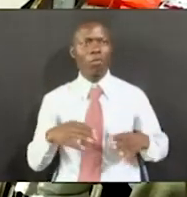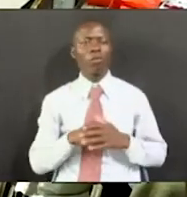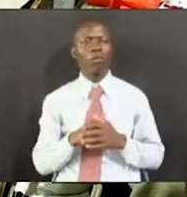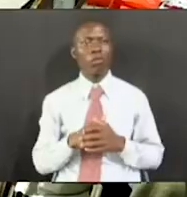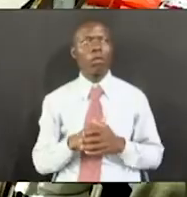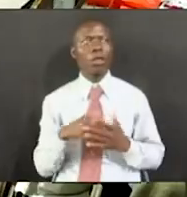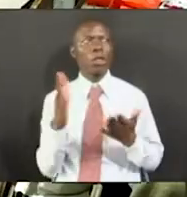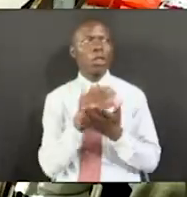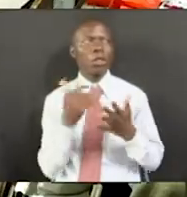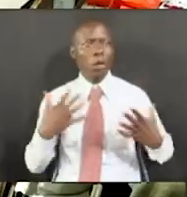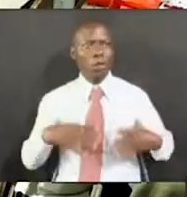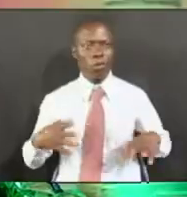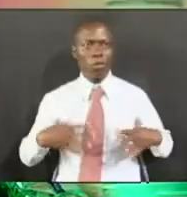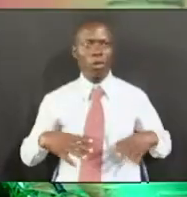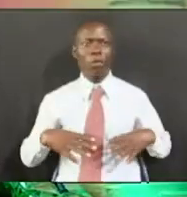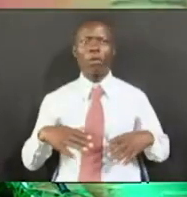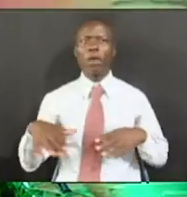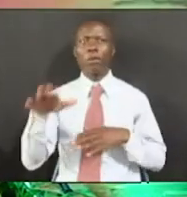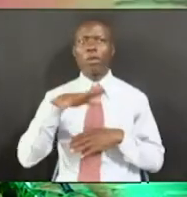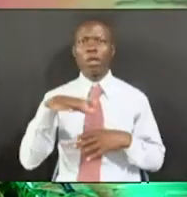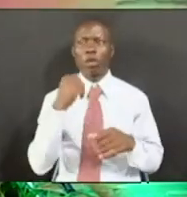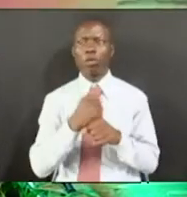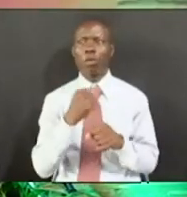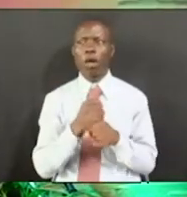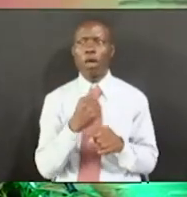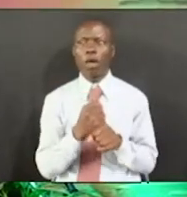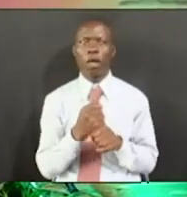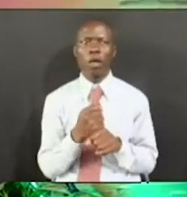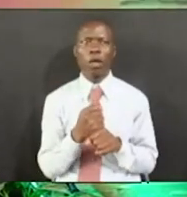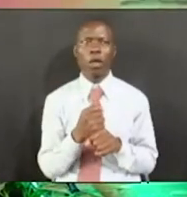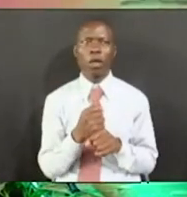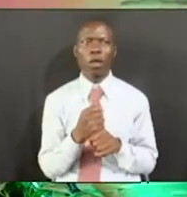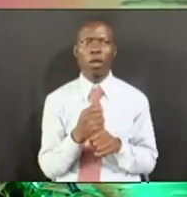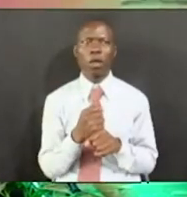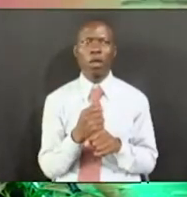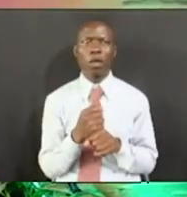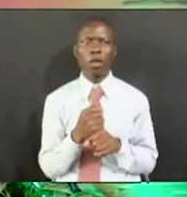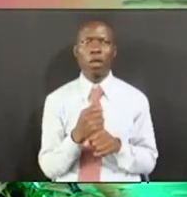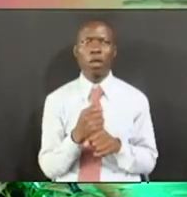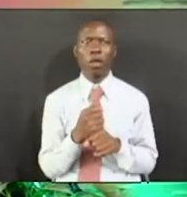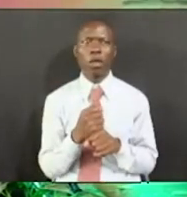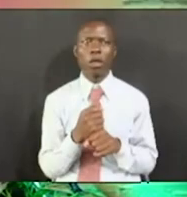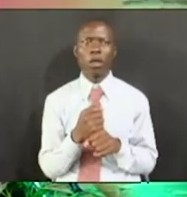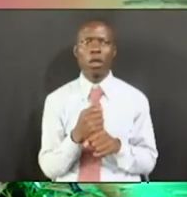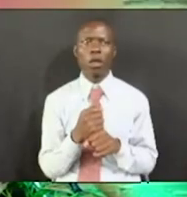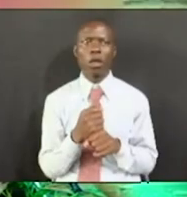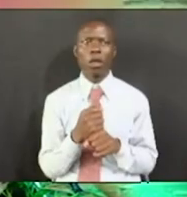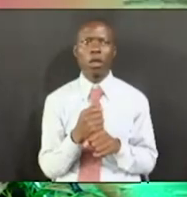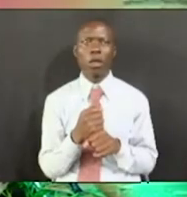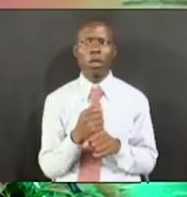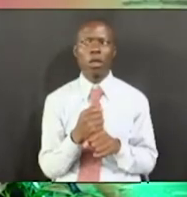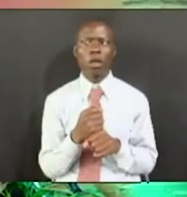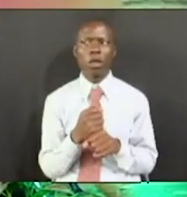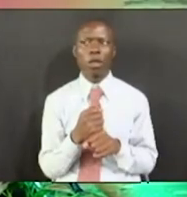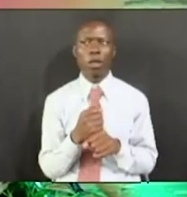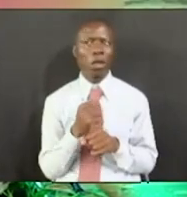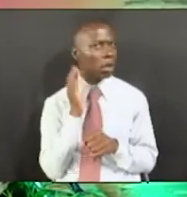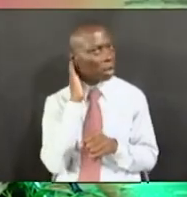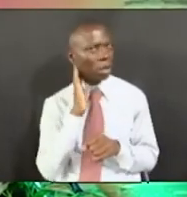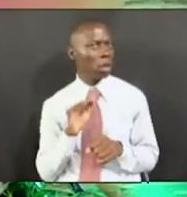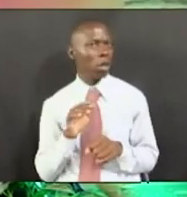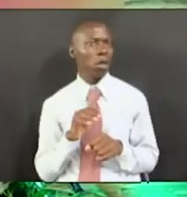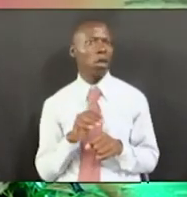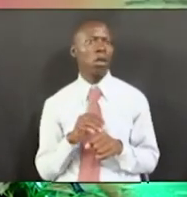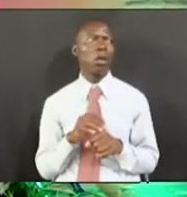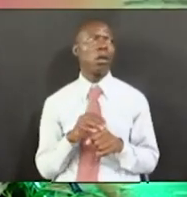Some people in their places of work, they arrive late all the time. And then they want to be promoted. My friend,